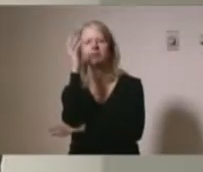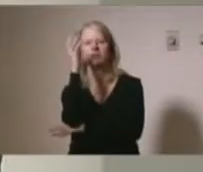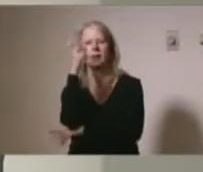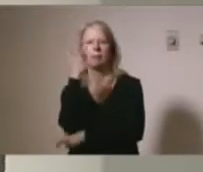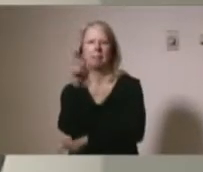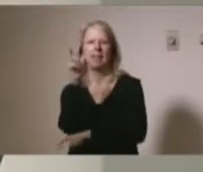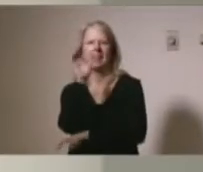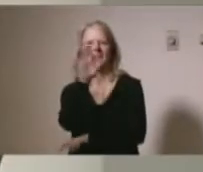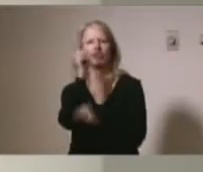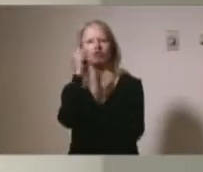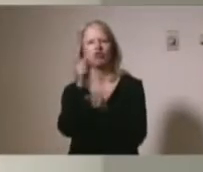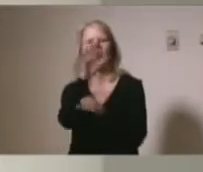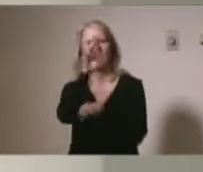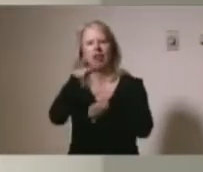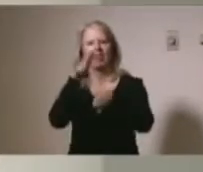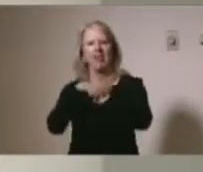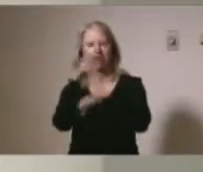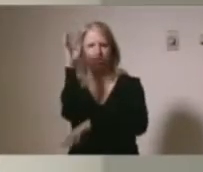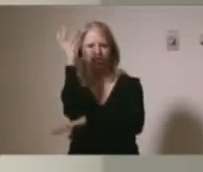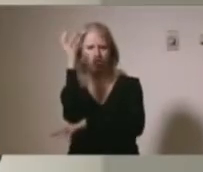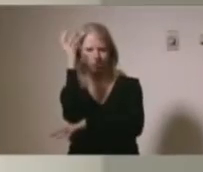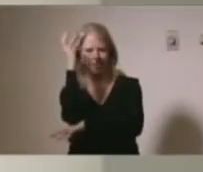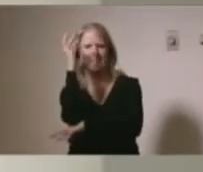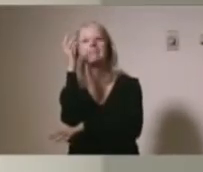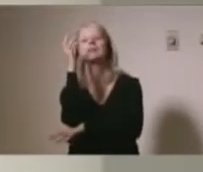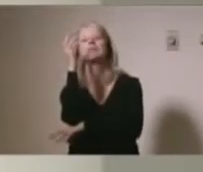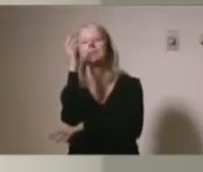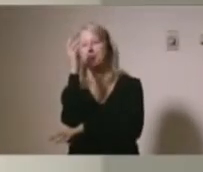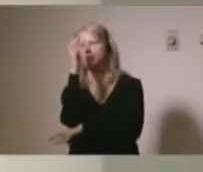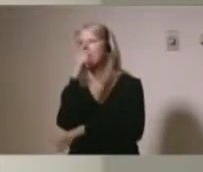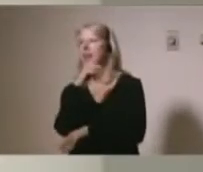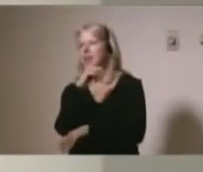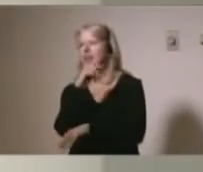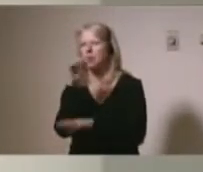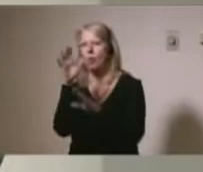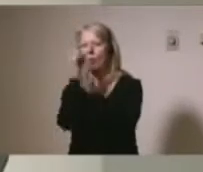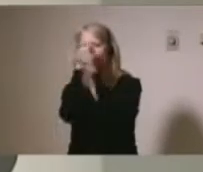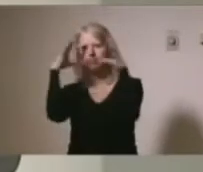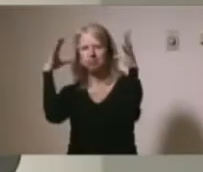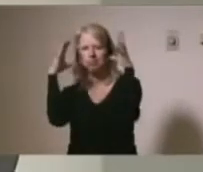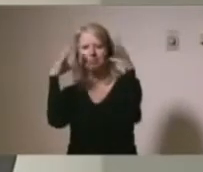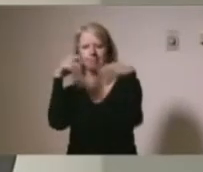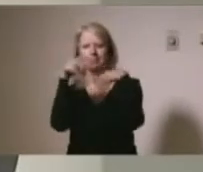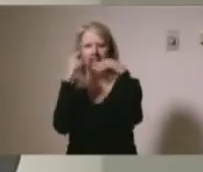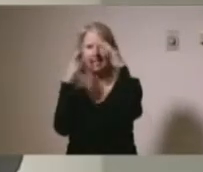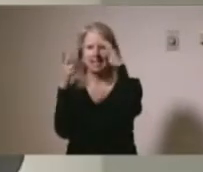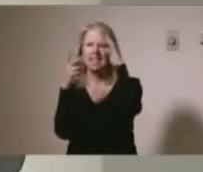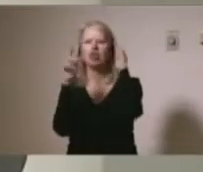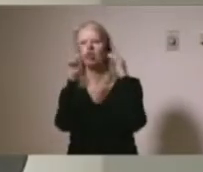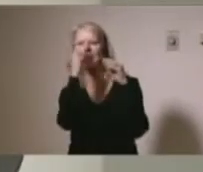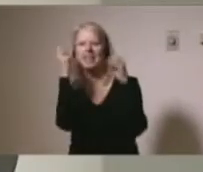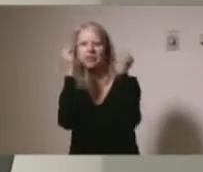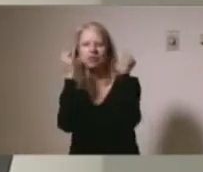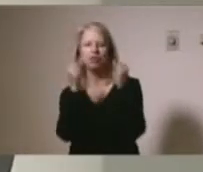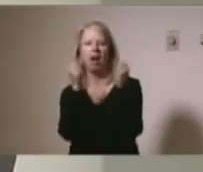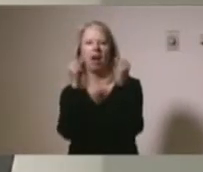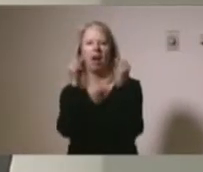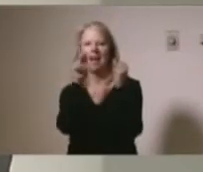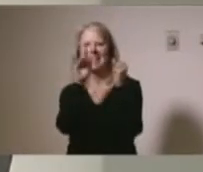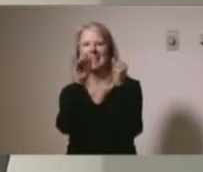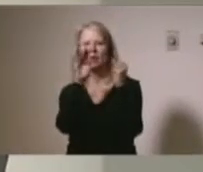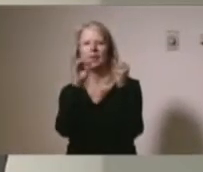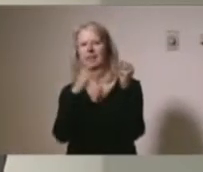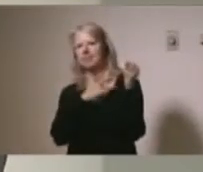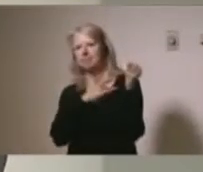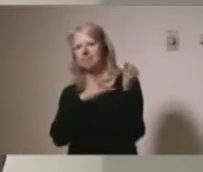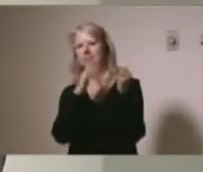tree. That's the sort of thing Kiwi Bank does. So hopefully I'm painting a bit of a picture of